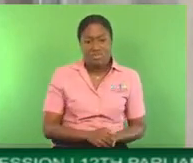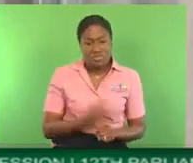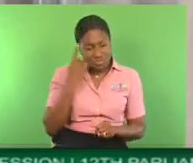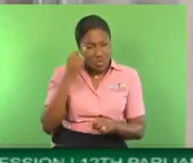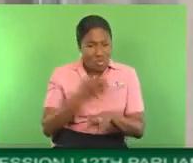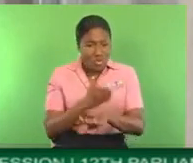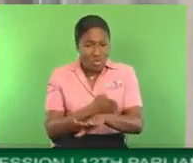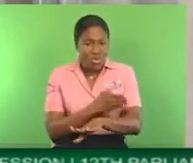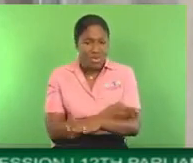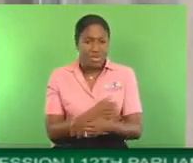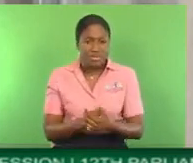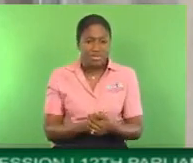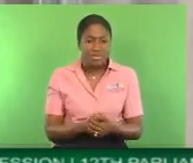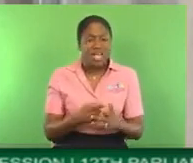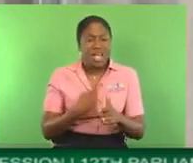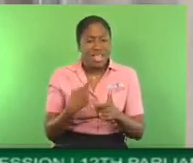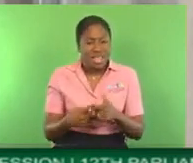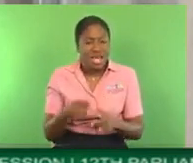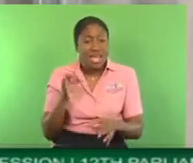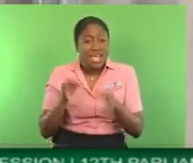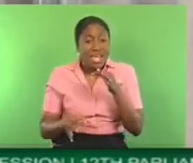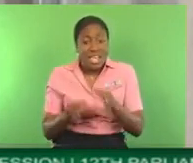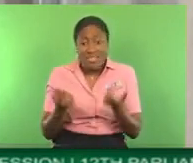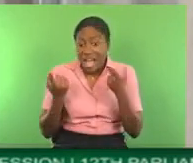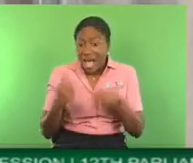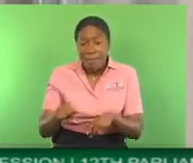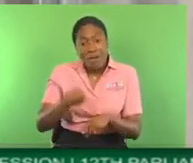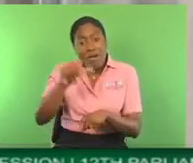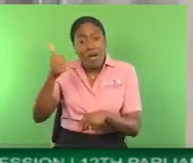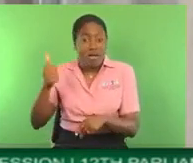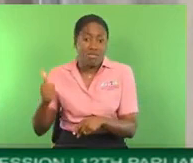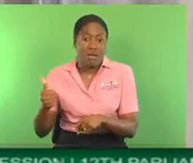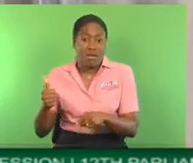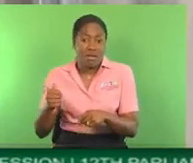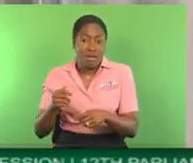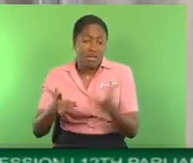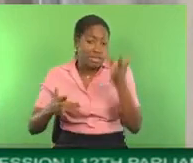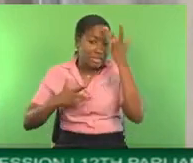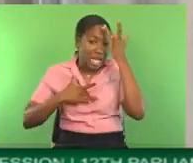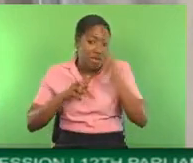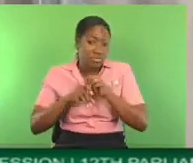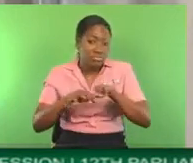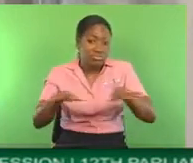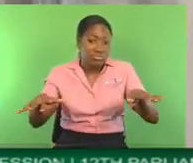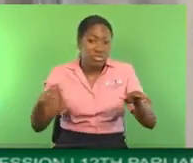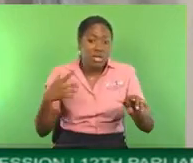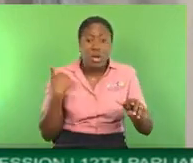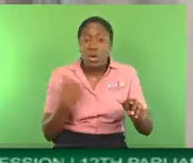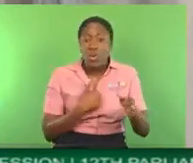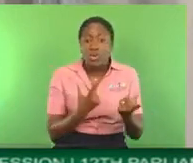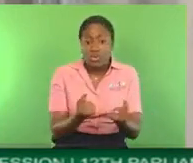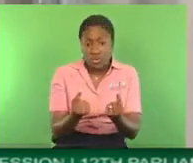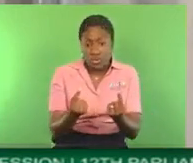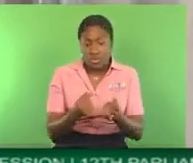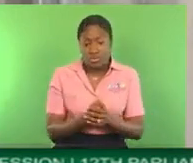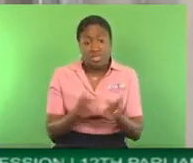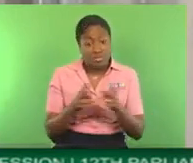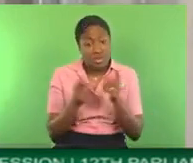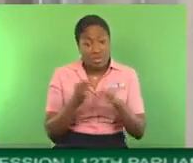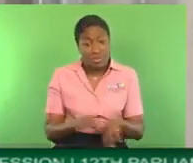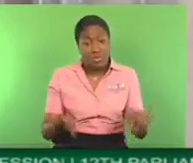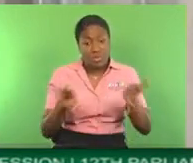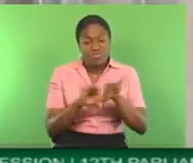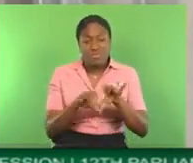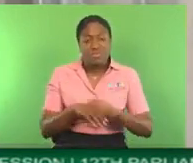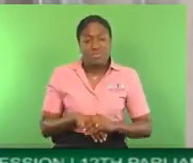question to ask is, what if there's another pandemic? What do we have in place for such? And that is very important. The